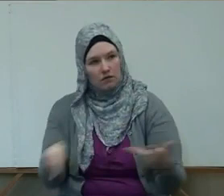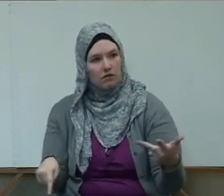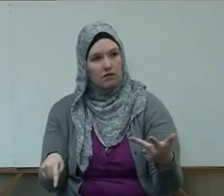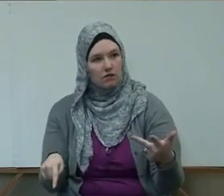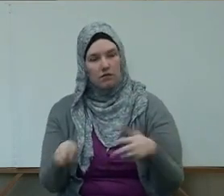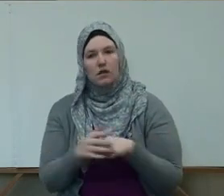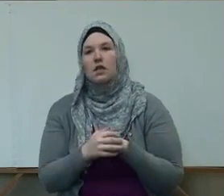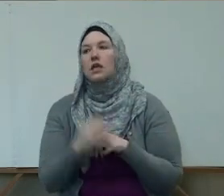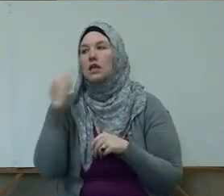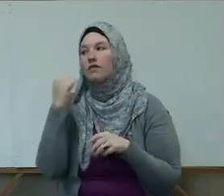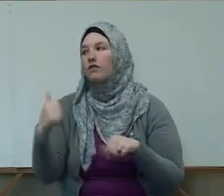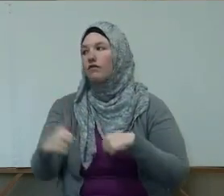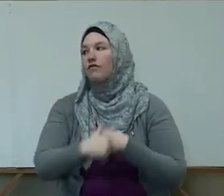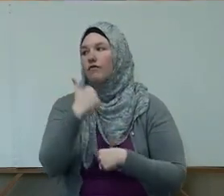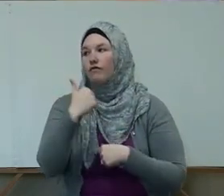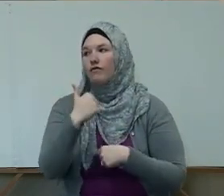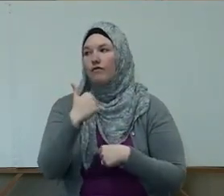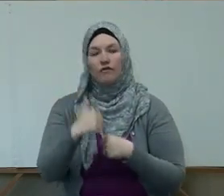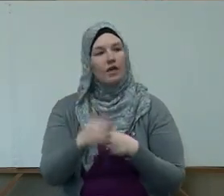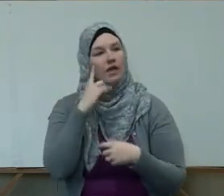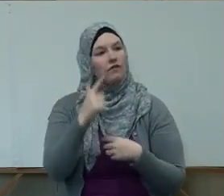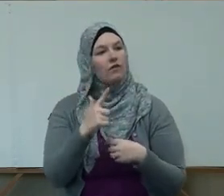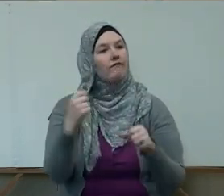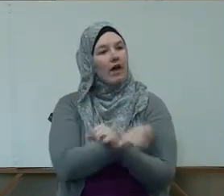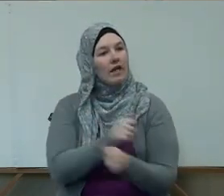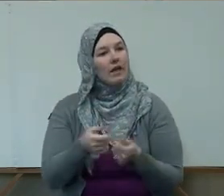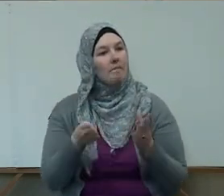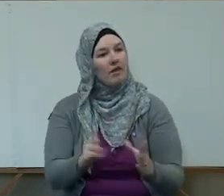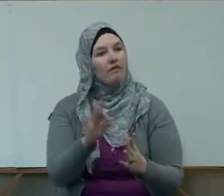of Allah only those who fight you.